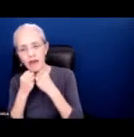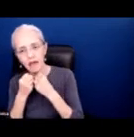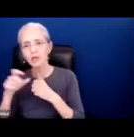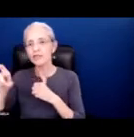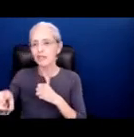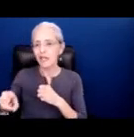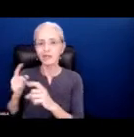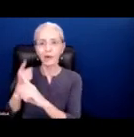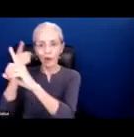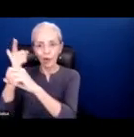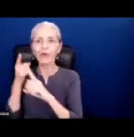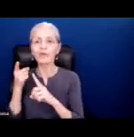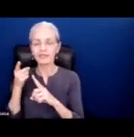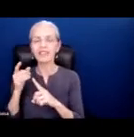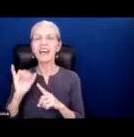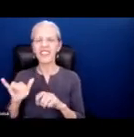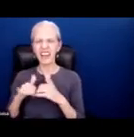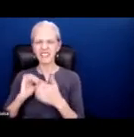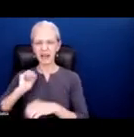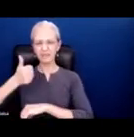that it is being used